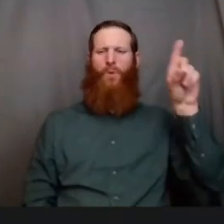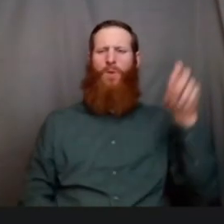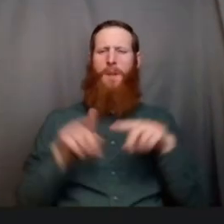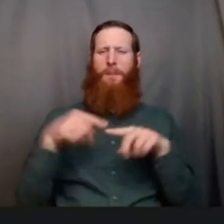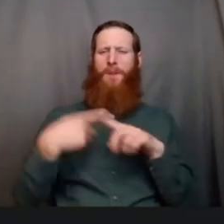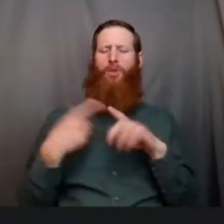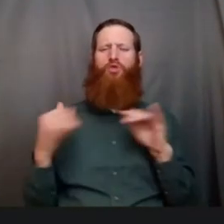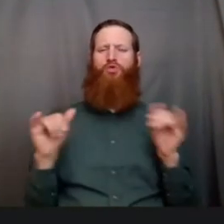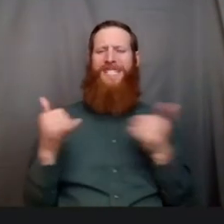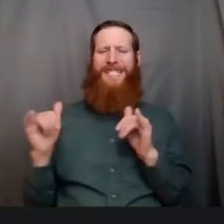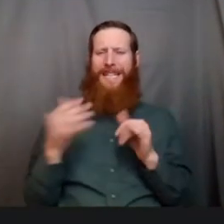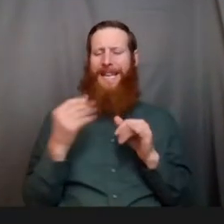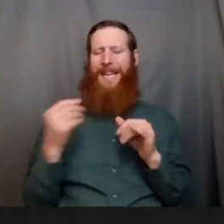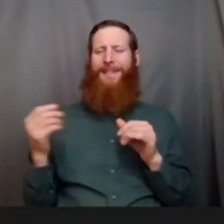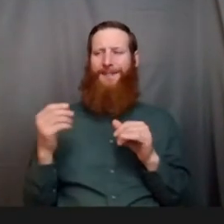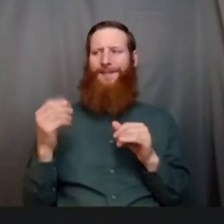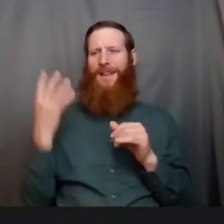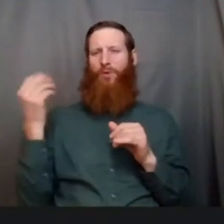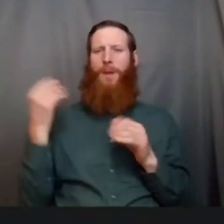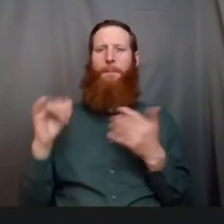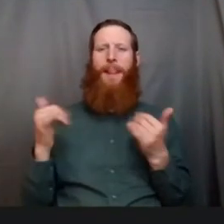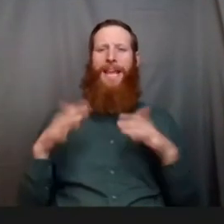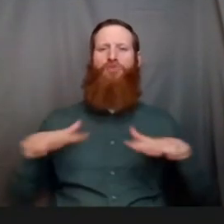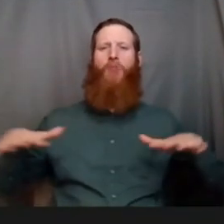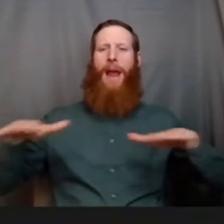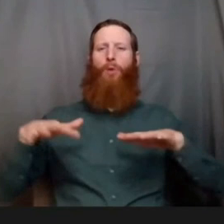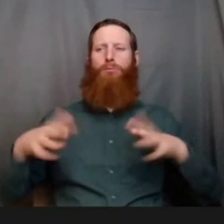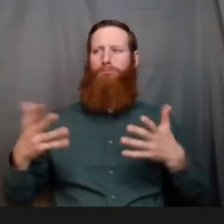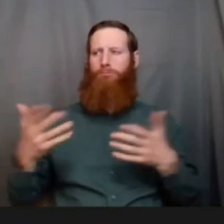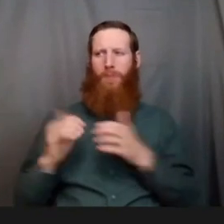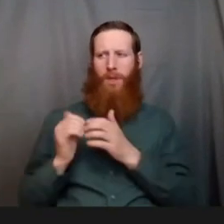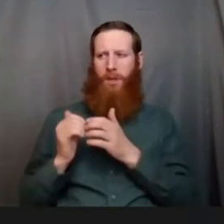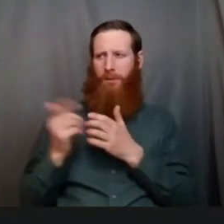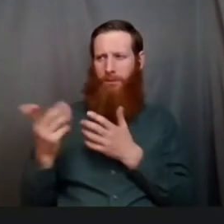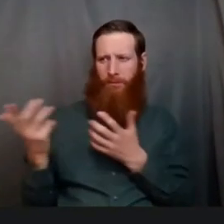of playgrounds. How does that fit into the schedule?